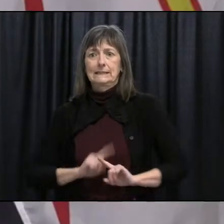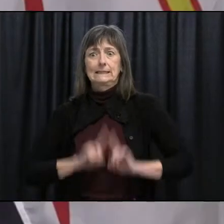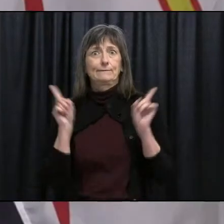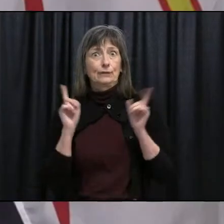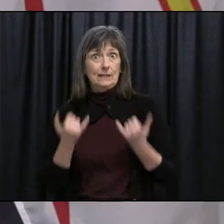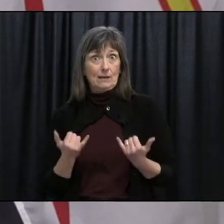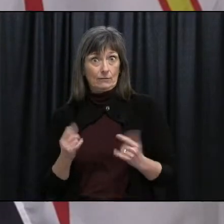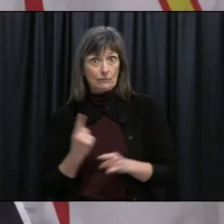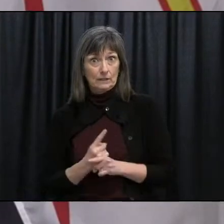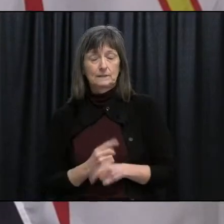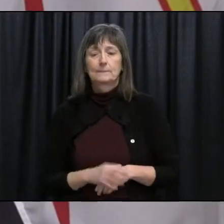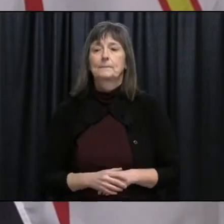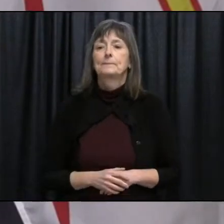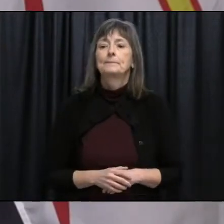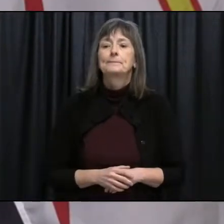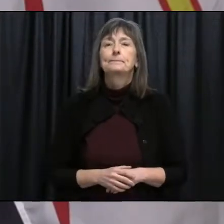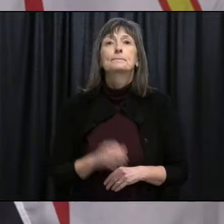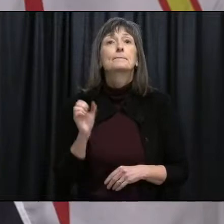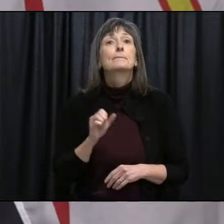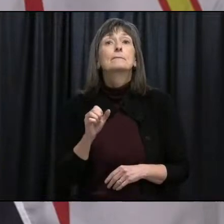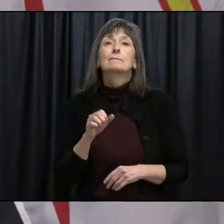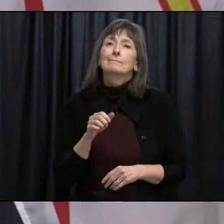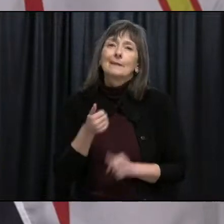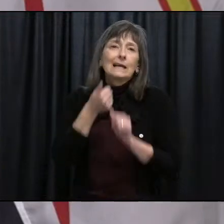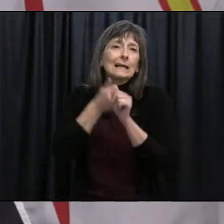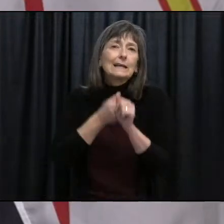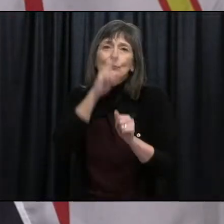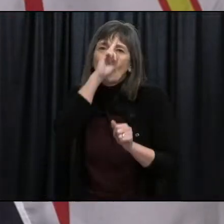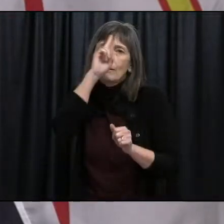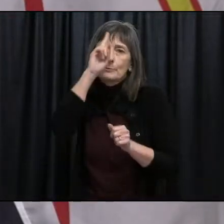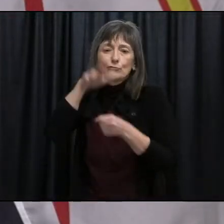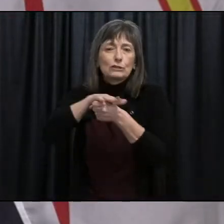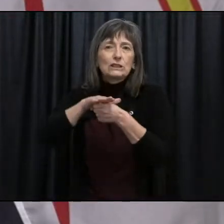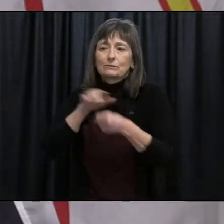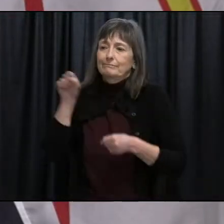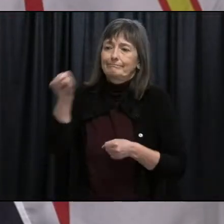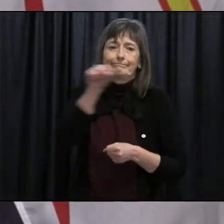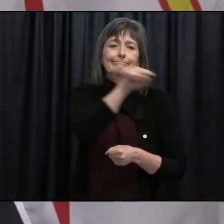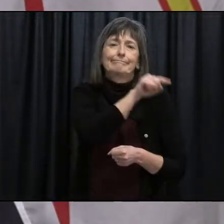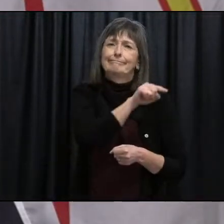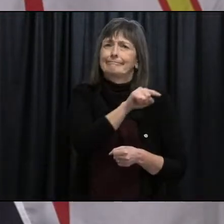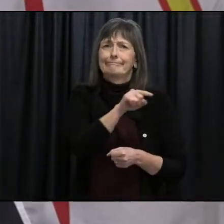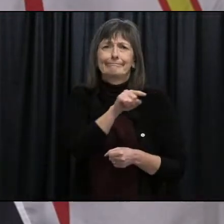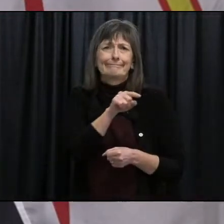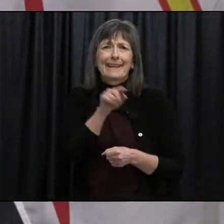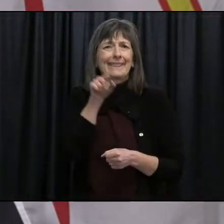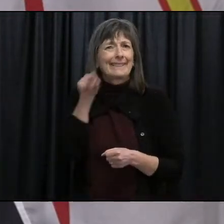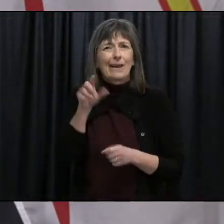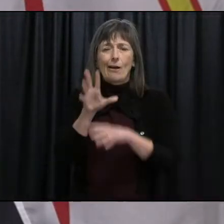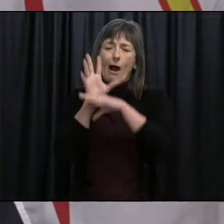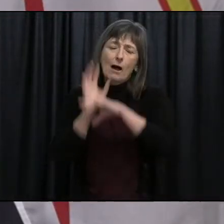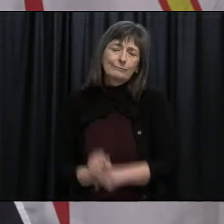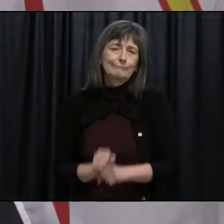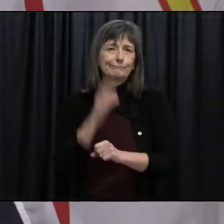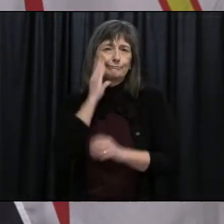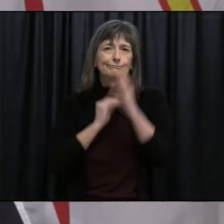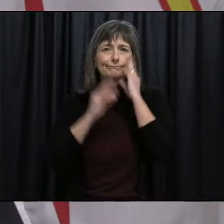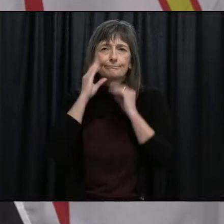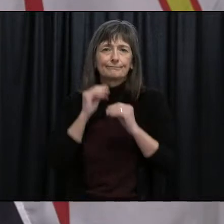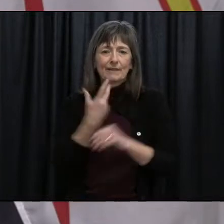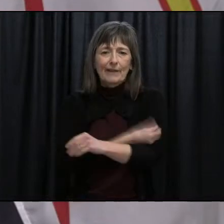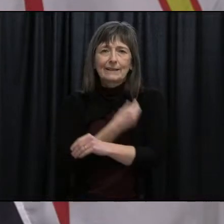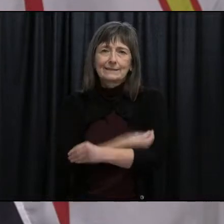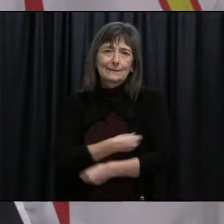So the RHAs, are very good at being able to mobilize vaccine. They do it every year for flu. The